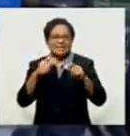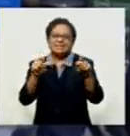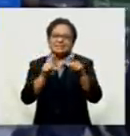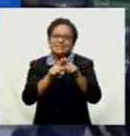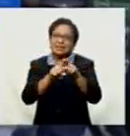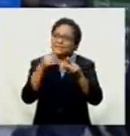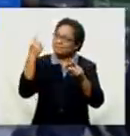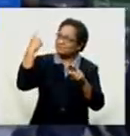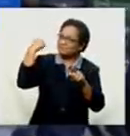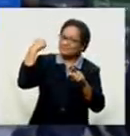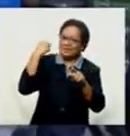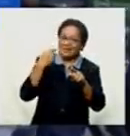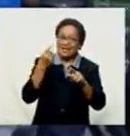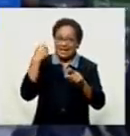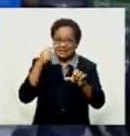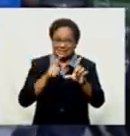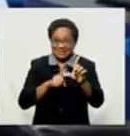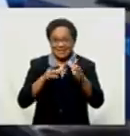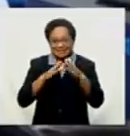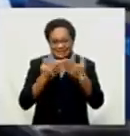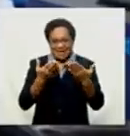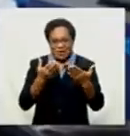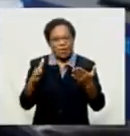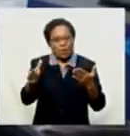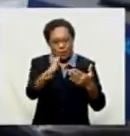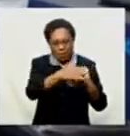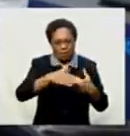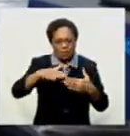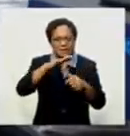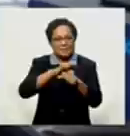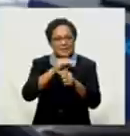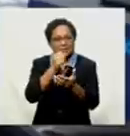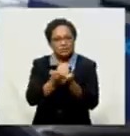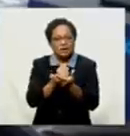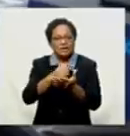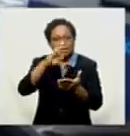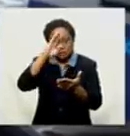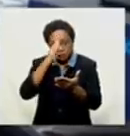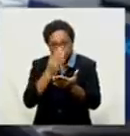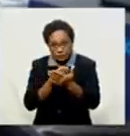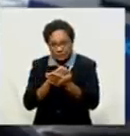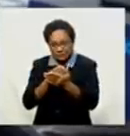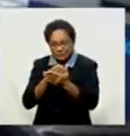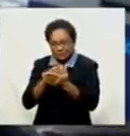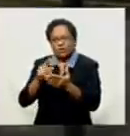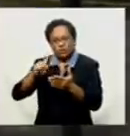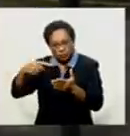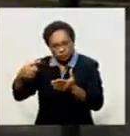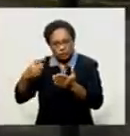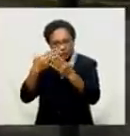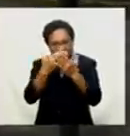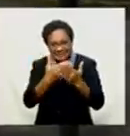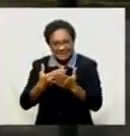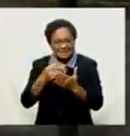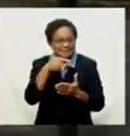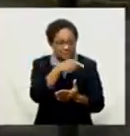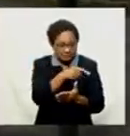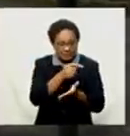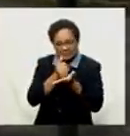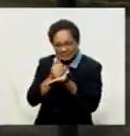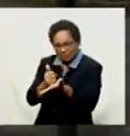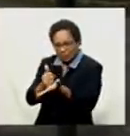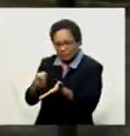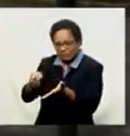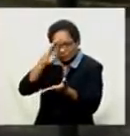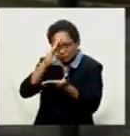in 2020, all departments are ensuring that students remain the primary focus and are supported during these